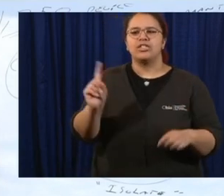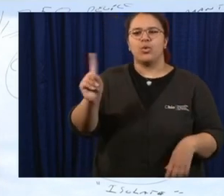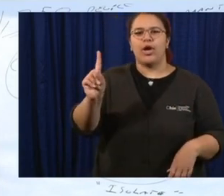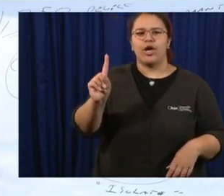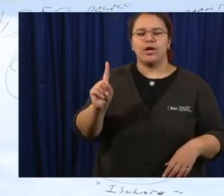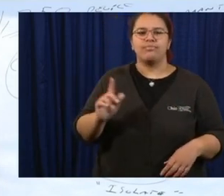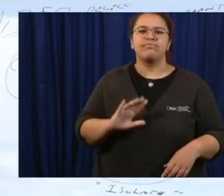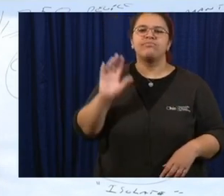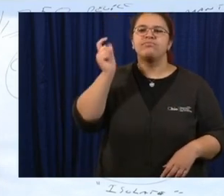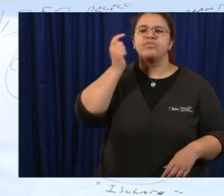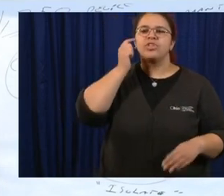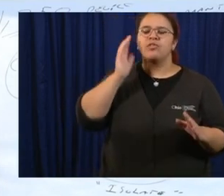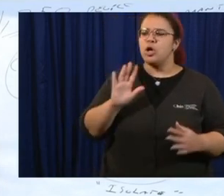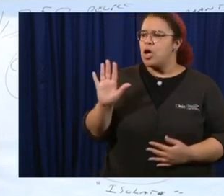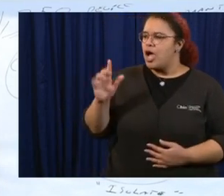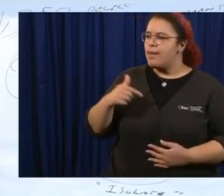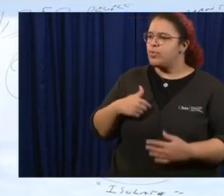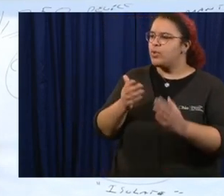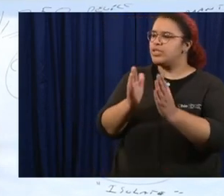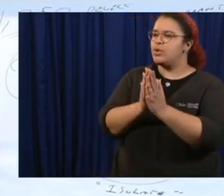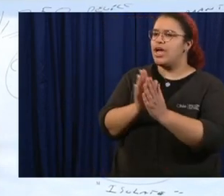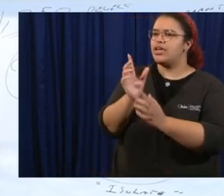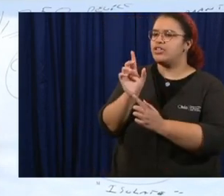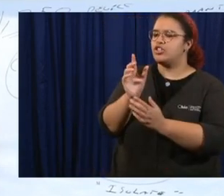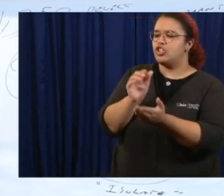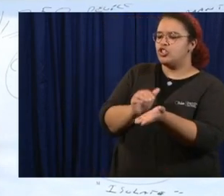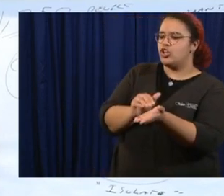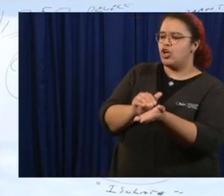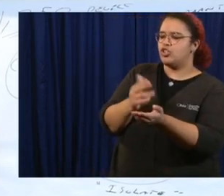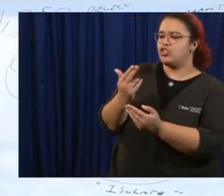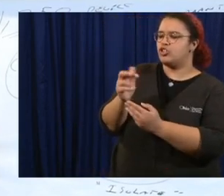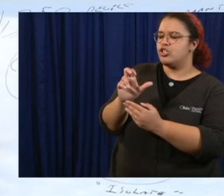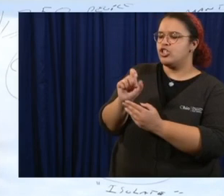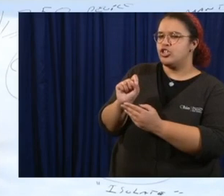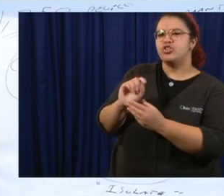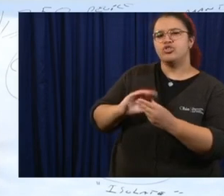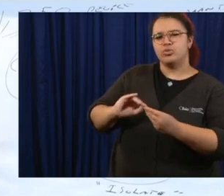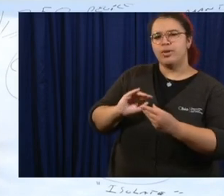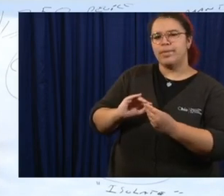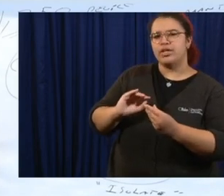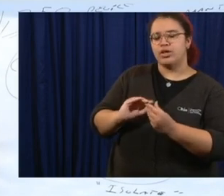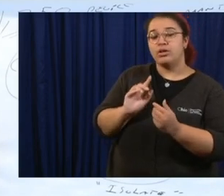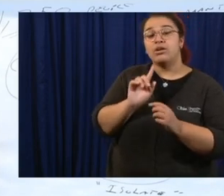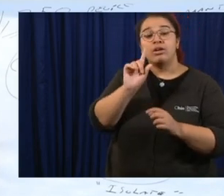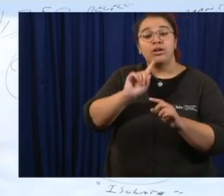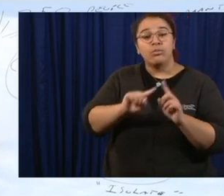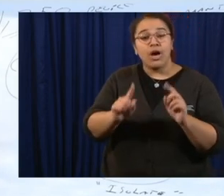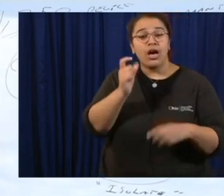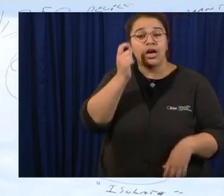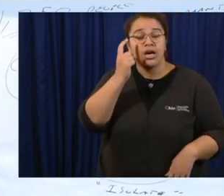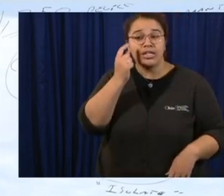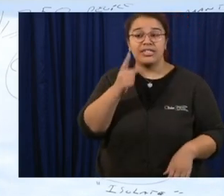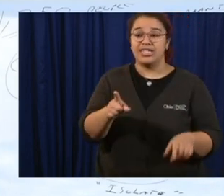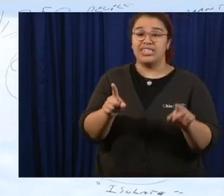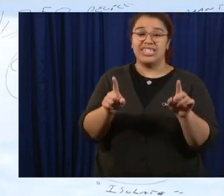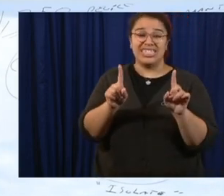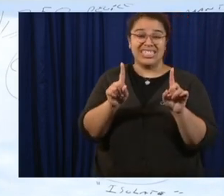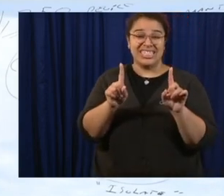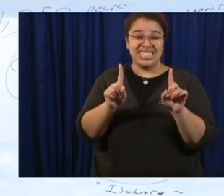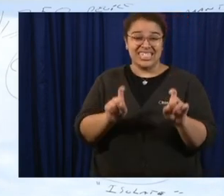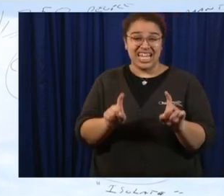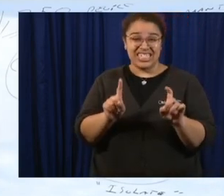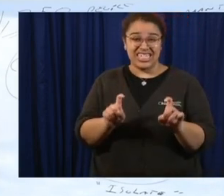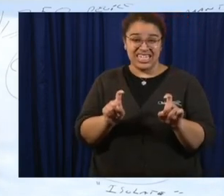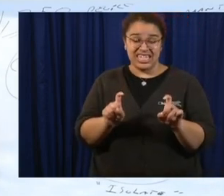Well, I'm going to ask Dr. Hurst again to jump in here, but, the testing you